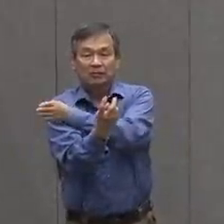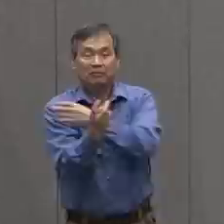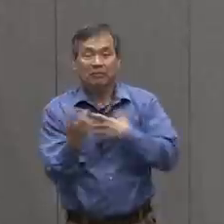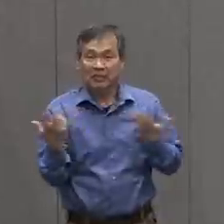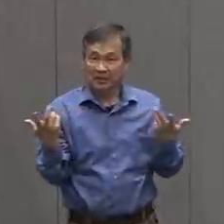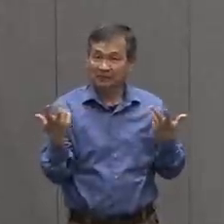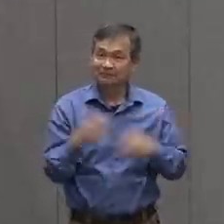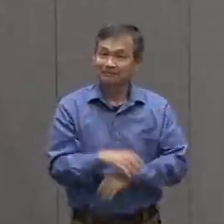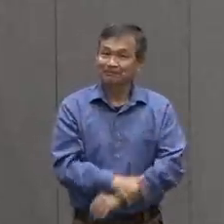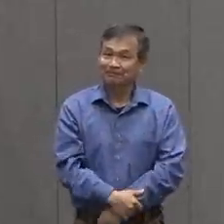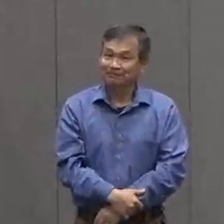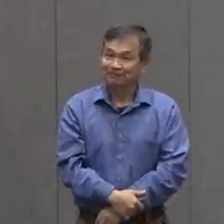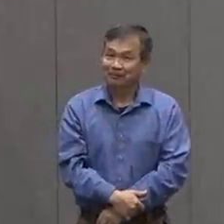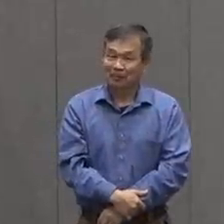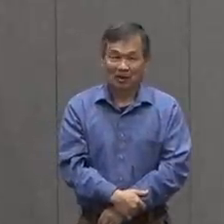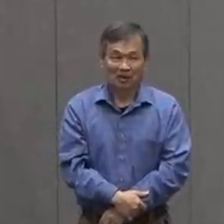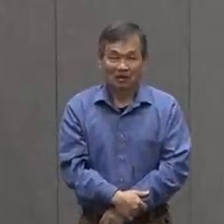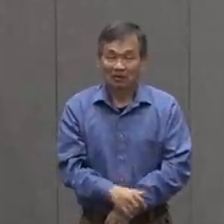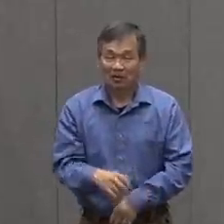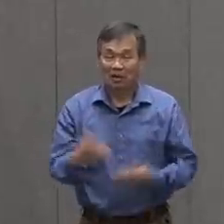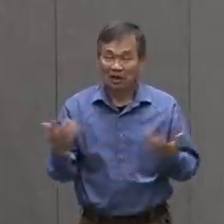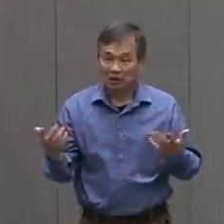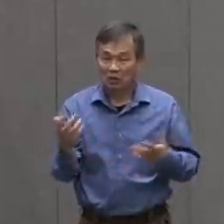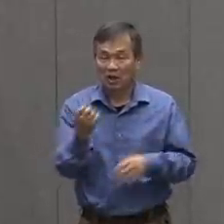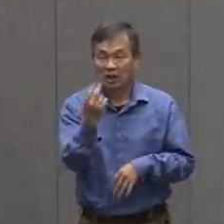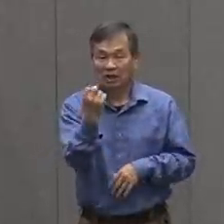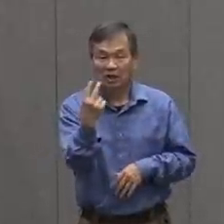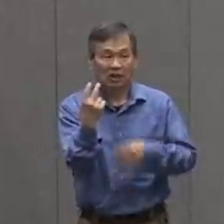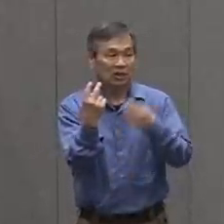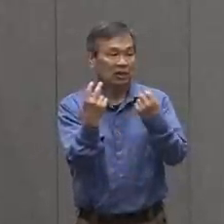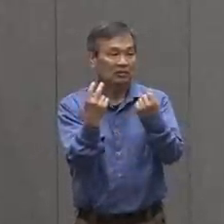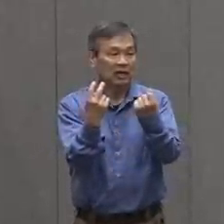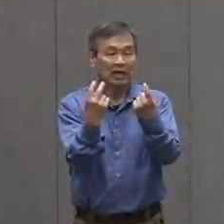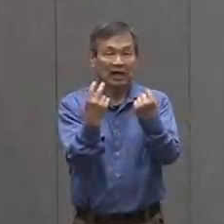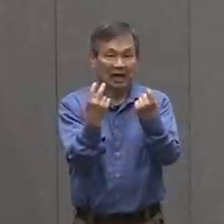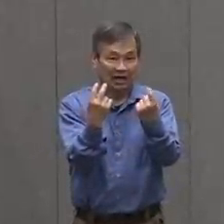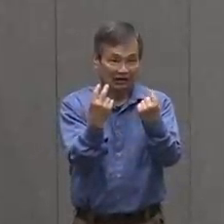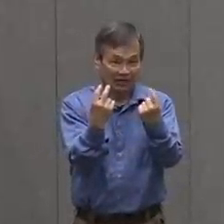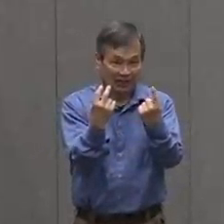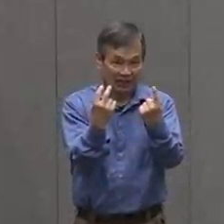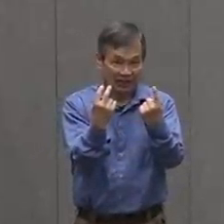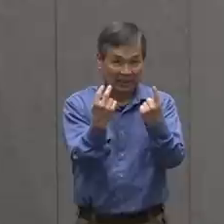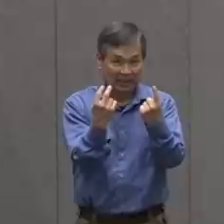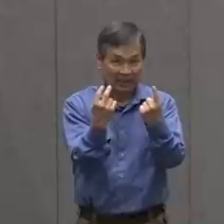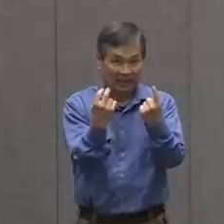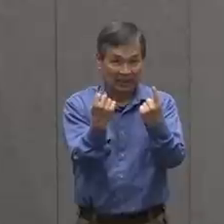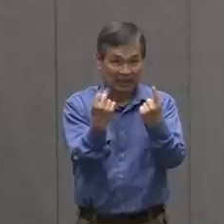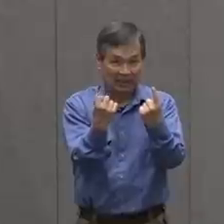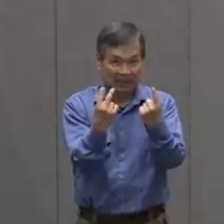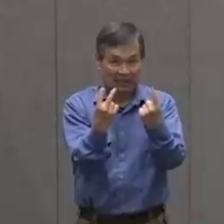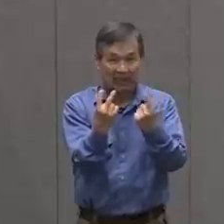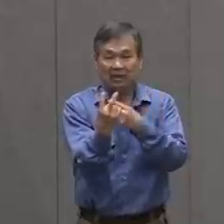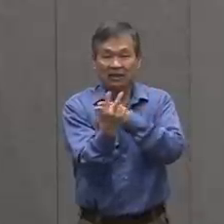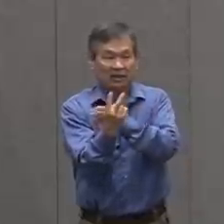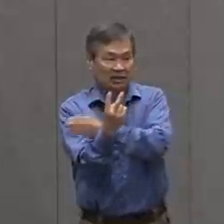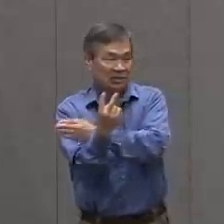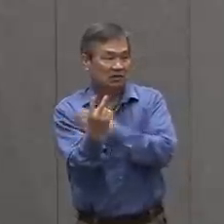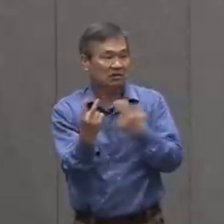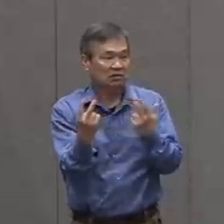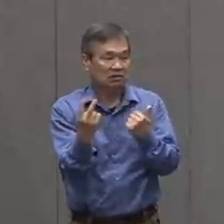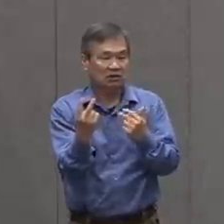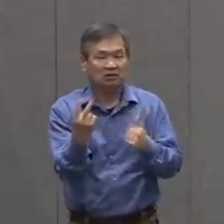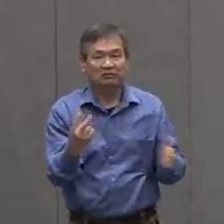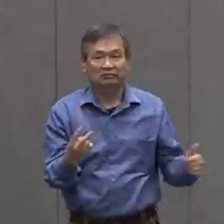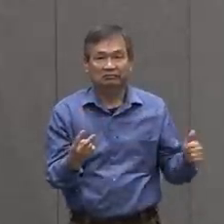12? So we found that number 11 comes before 12 and 13